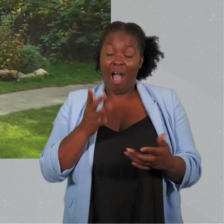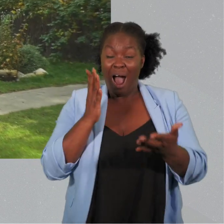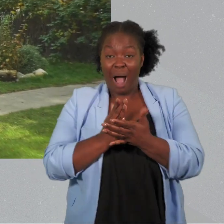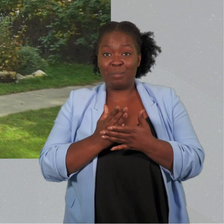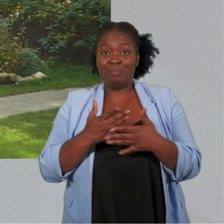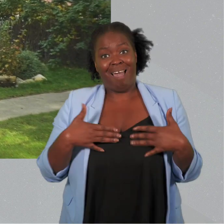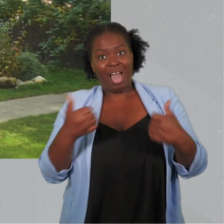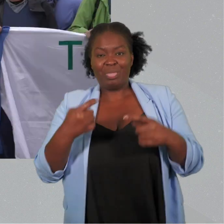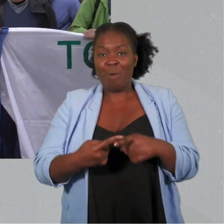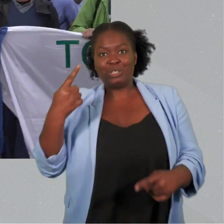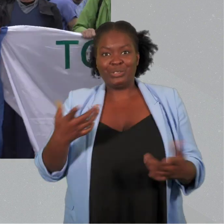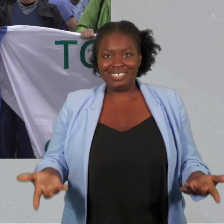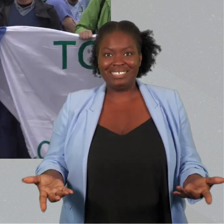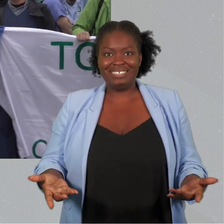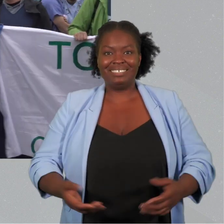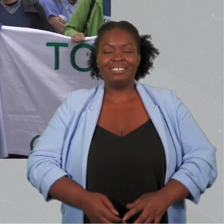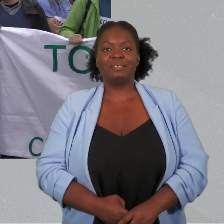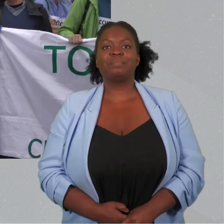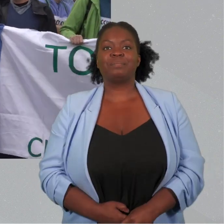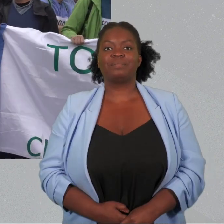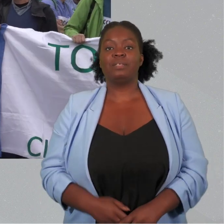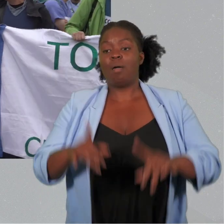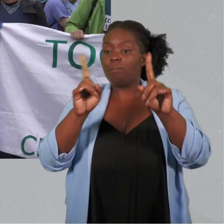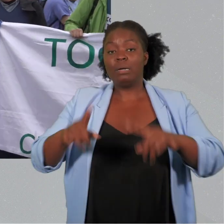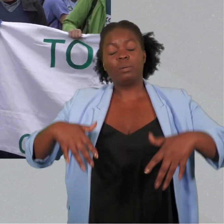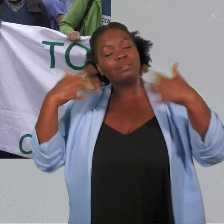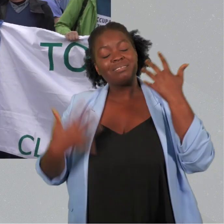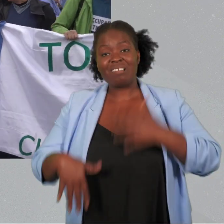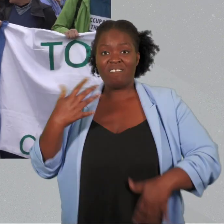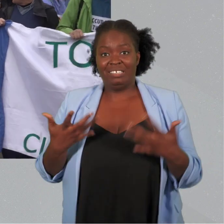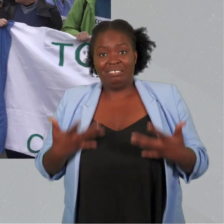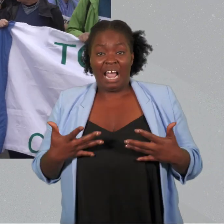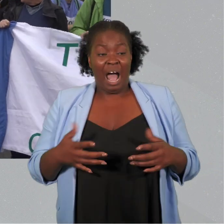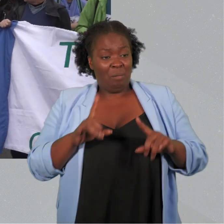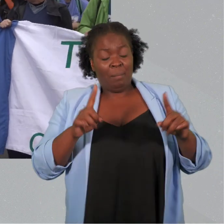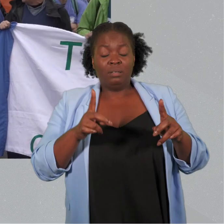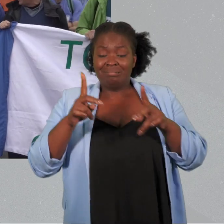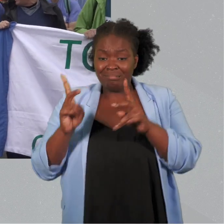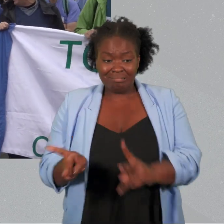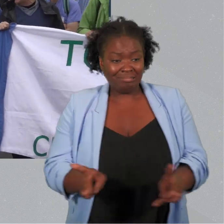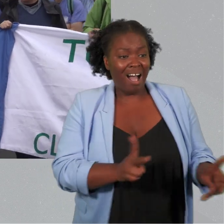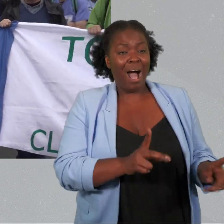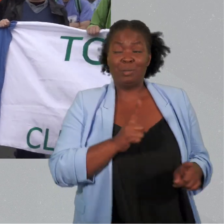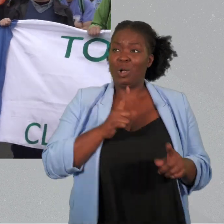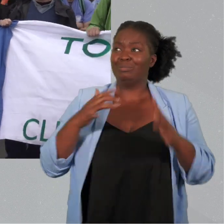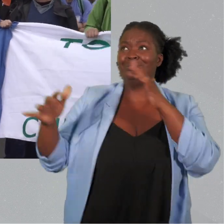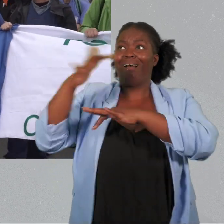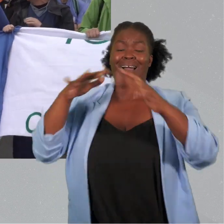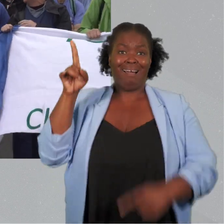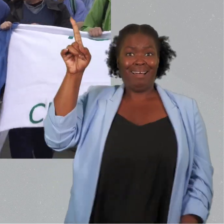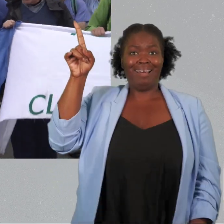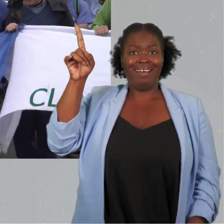a health emergency. People are suffering now, people's health is suffering now, people are dying because of the effects of climate chaos.